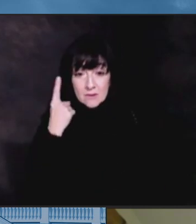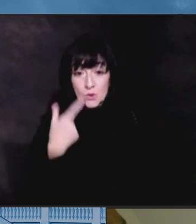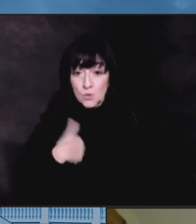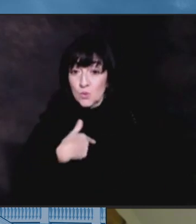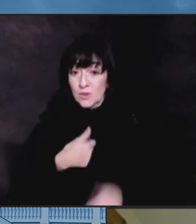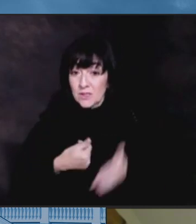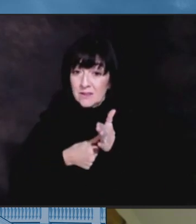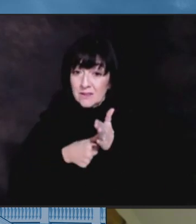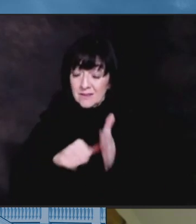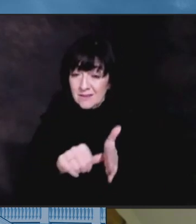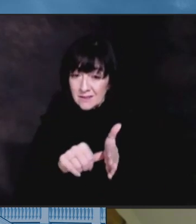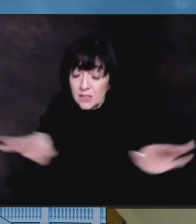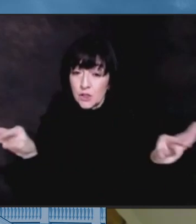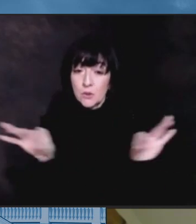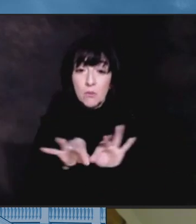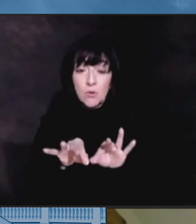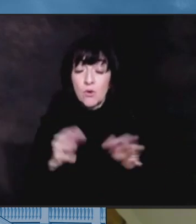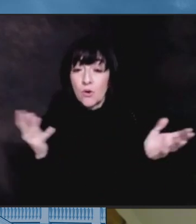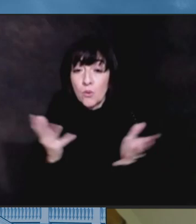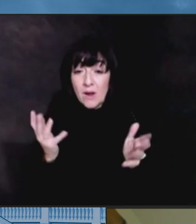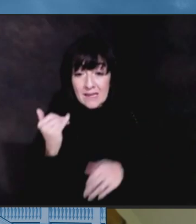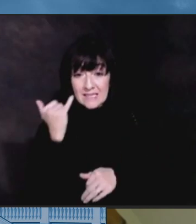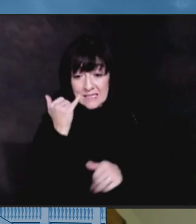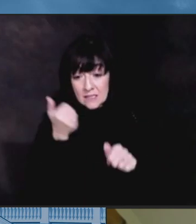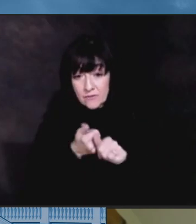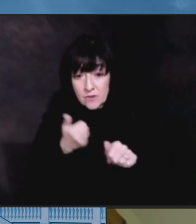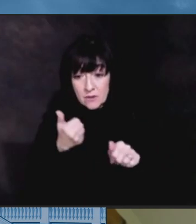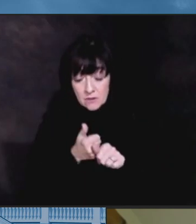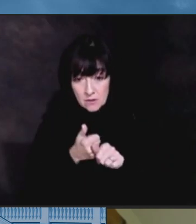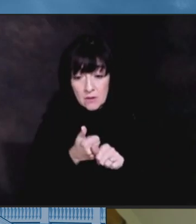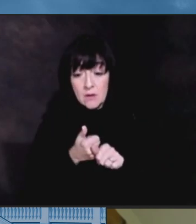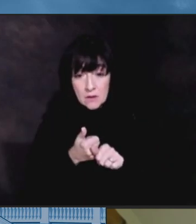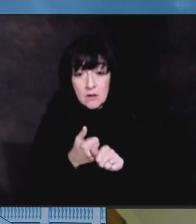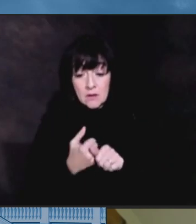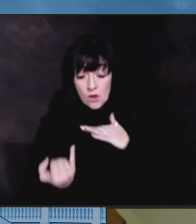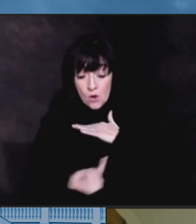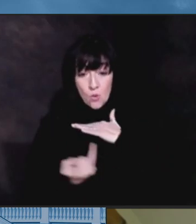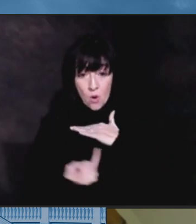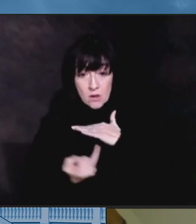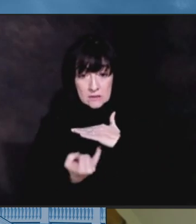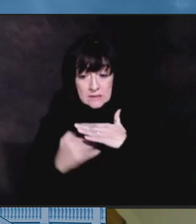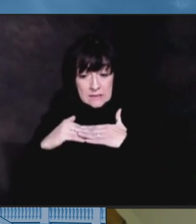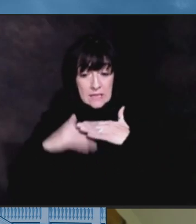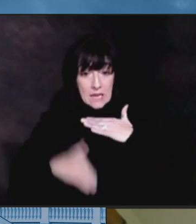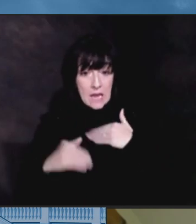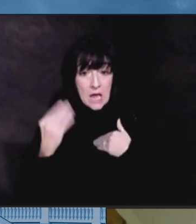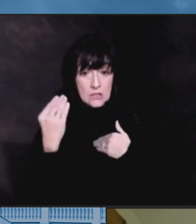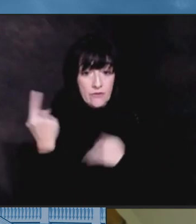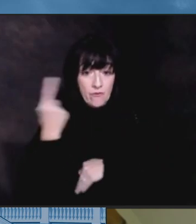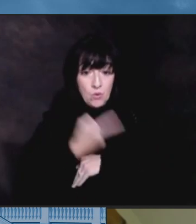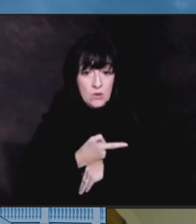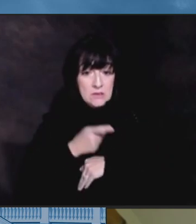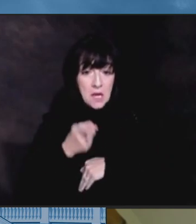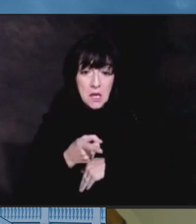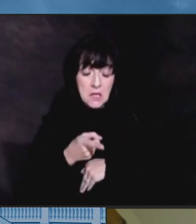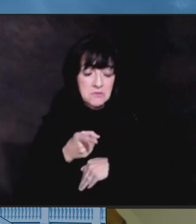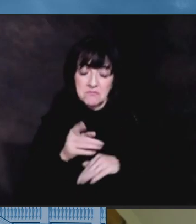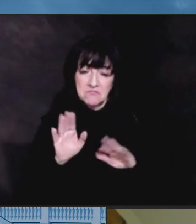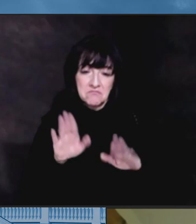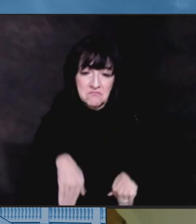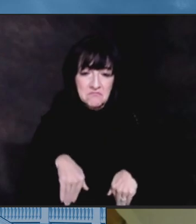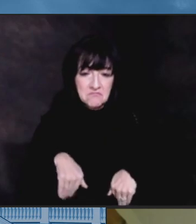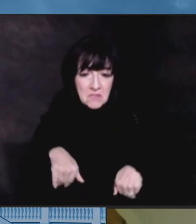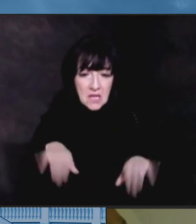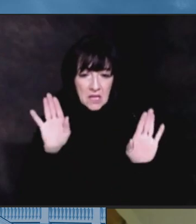of if you leave quarantine before 14 days, so at 7 or 10 days, it's really critically important